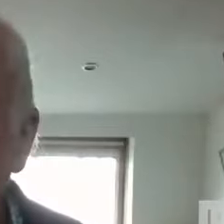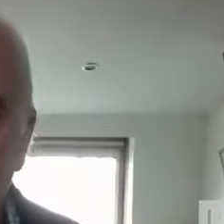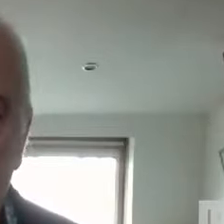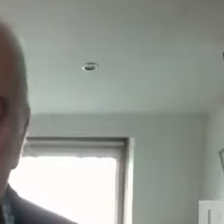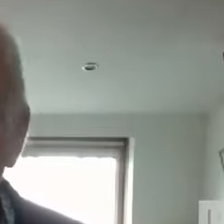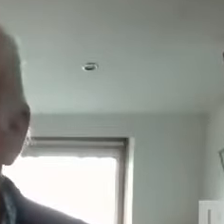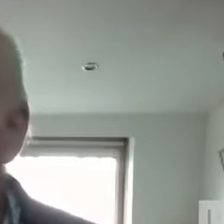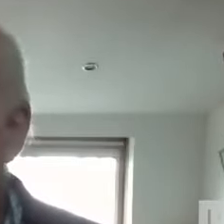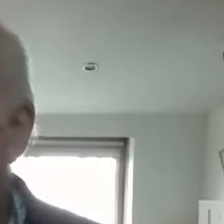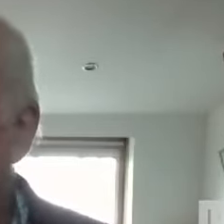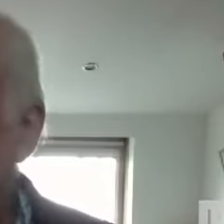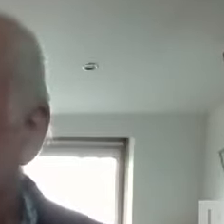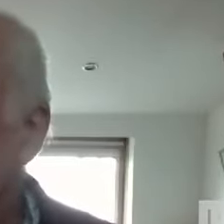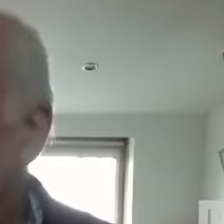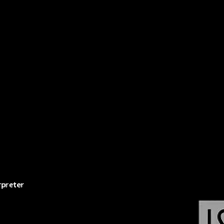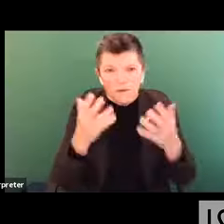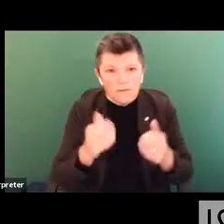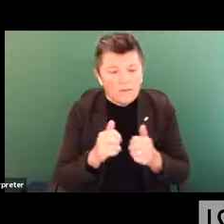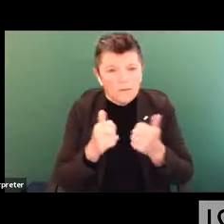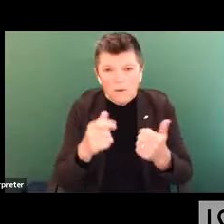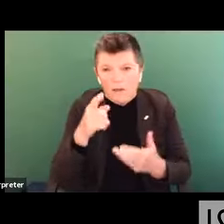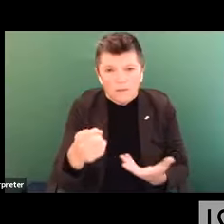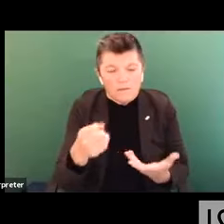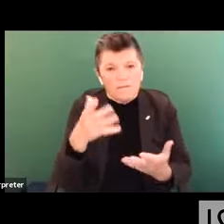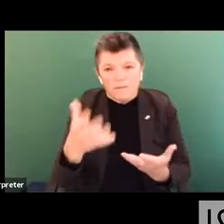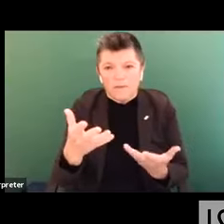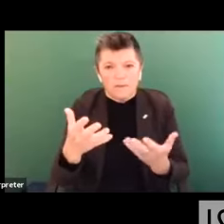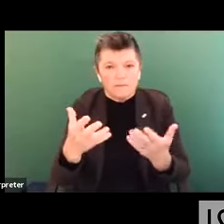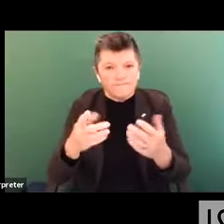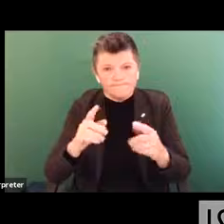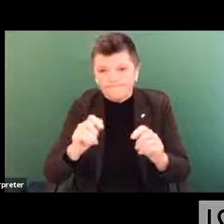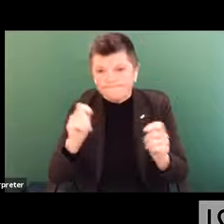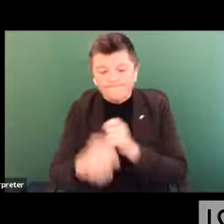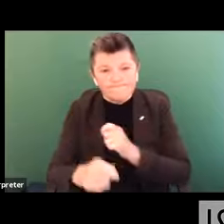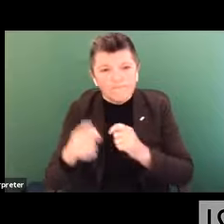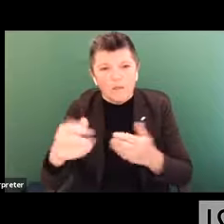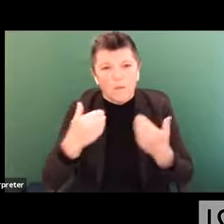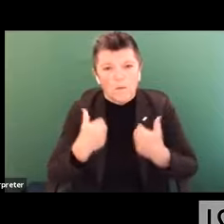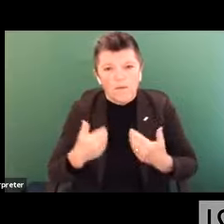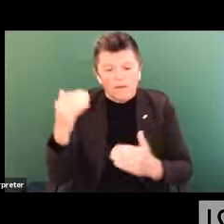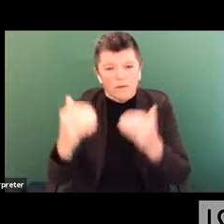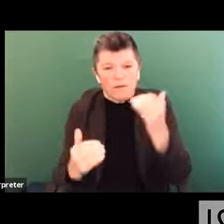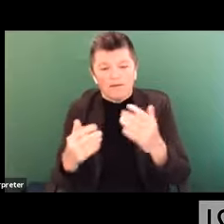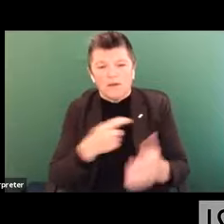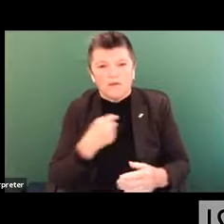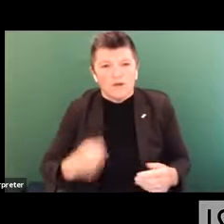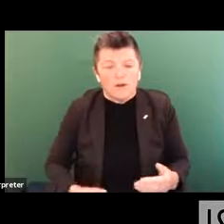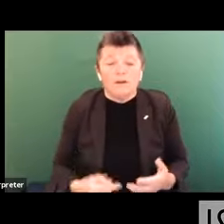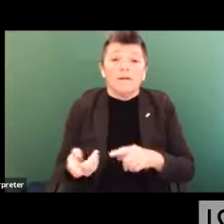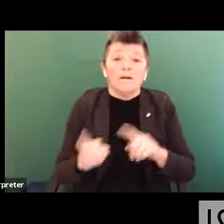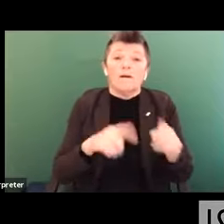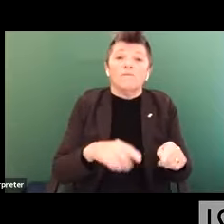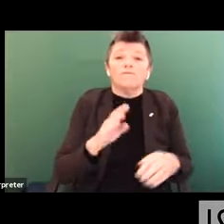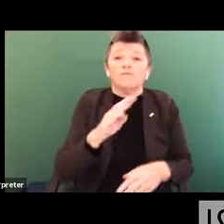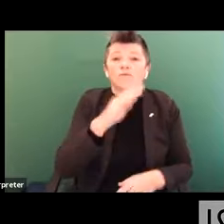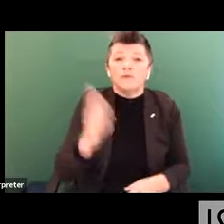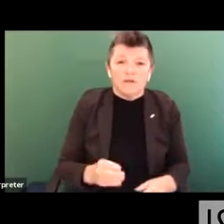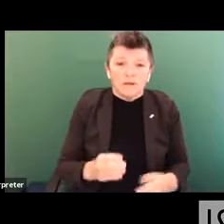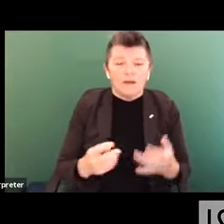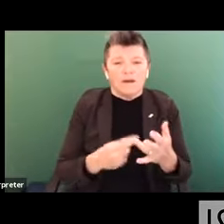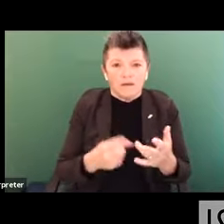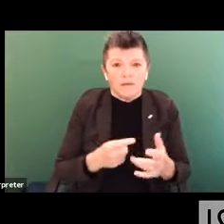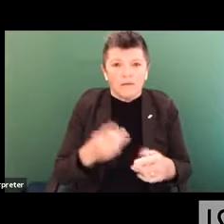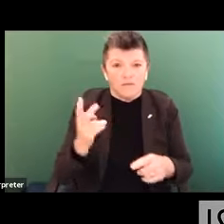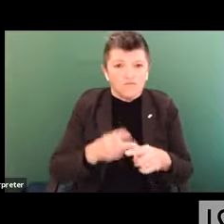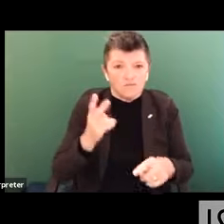wealth inequality. So now we're going to move on to the case of Brazil, another rapidly growing, expanding